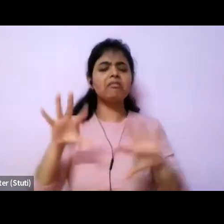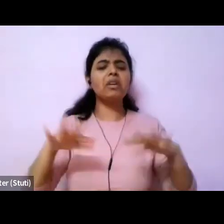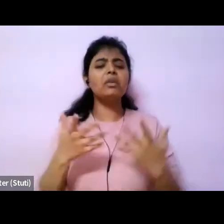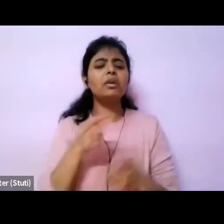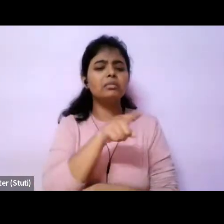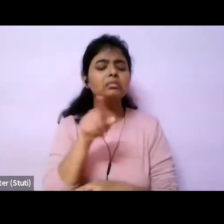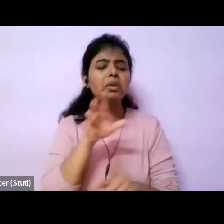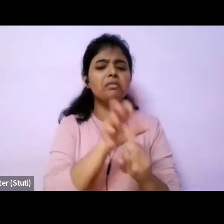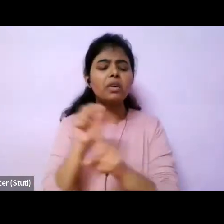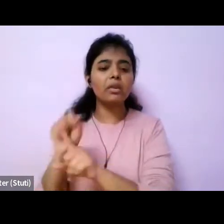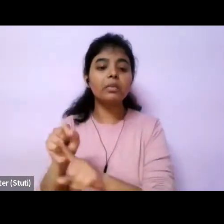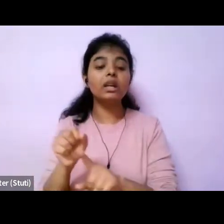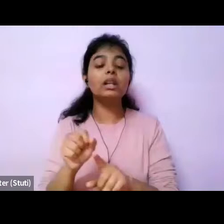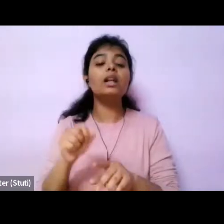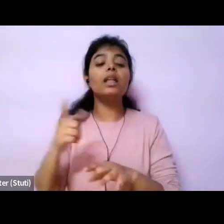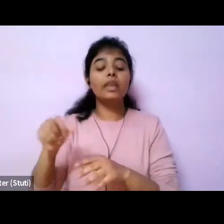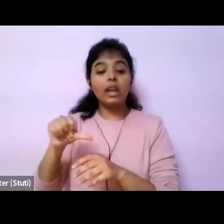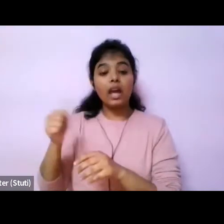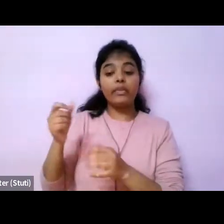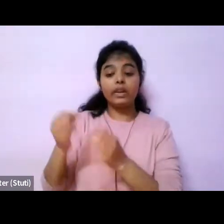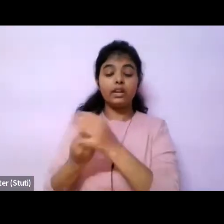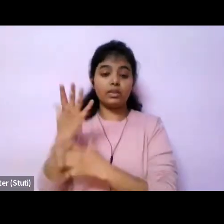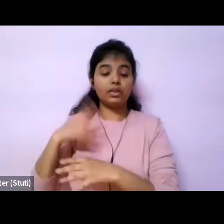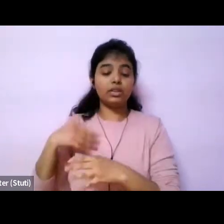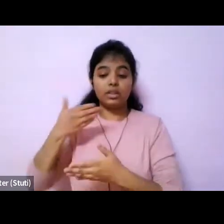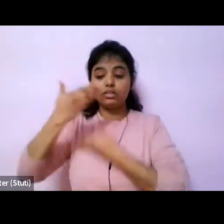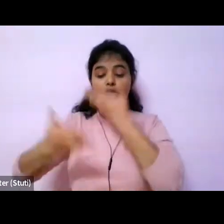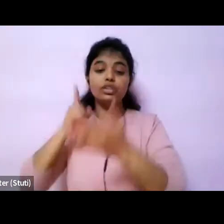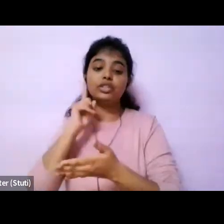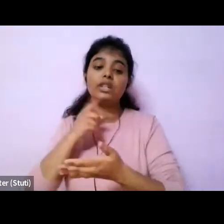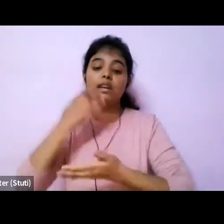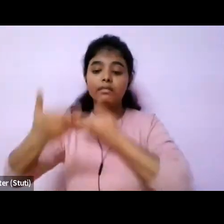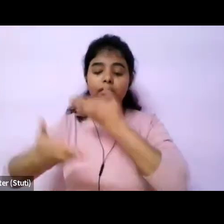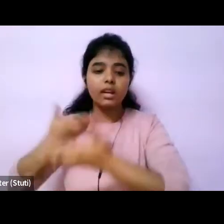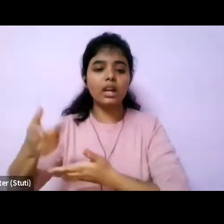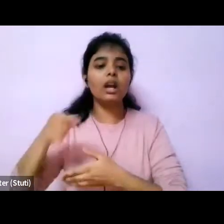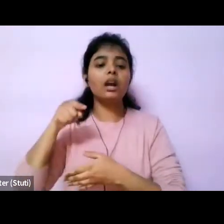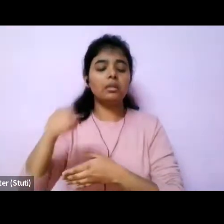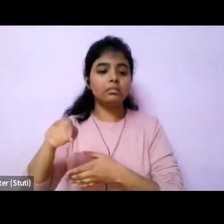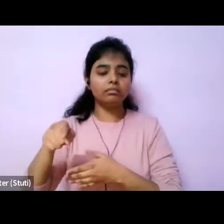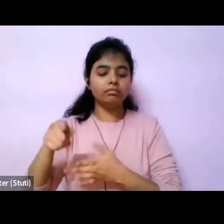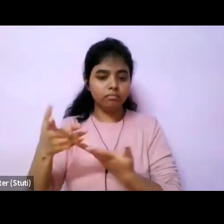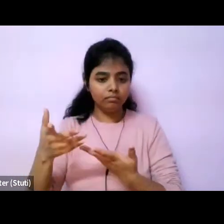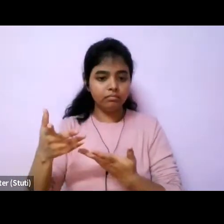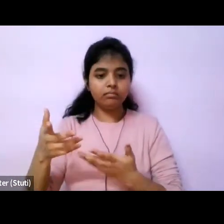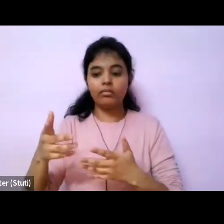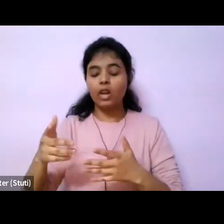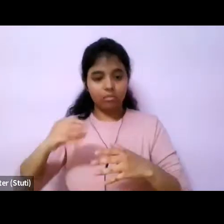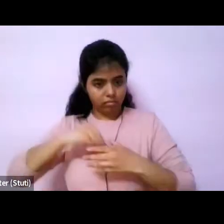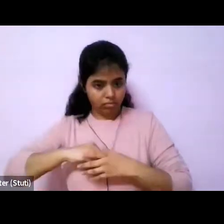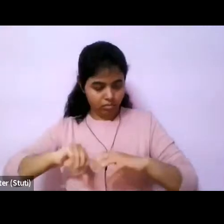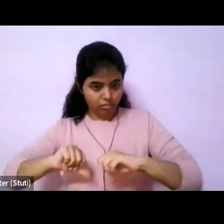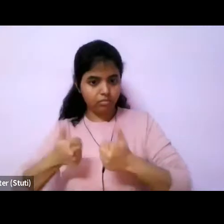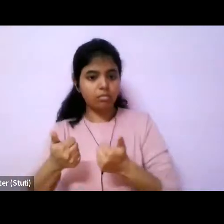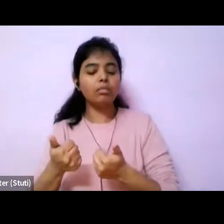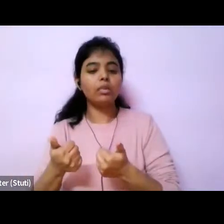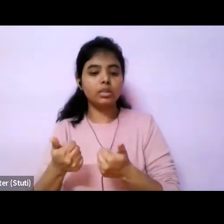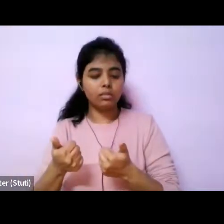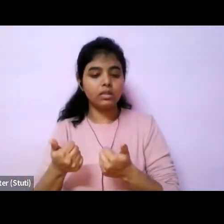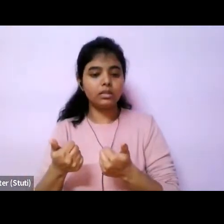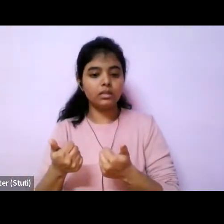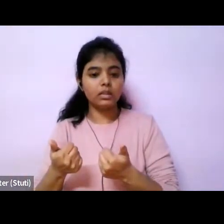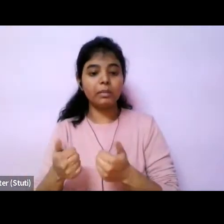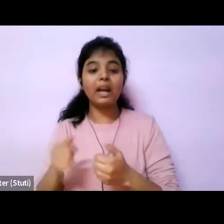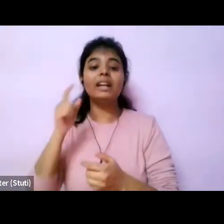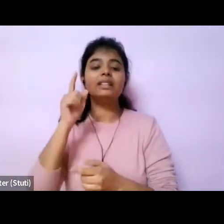teaches deaf people to hide their deafness in order to pass off as unimpaired, as possessing an able, non-discredited body for